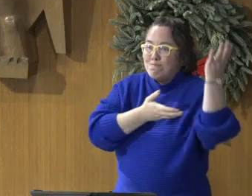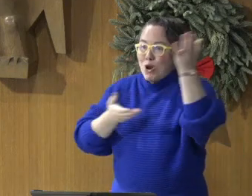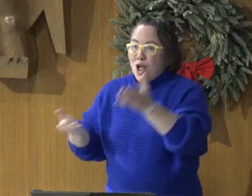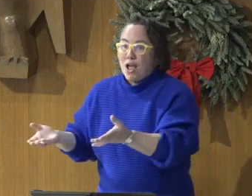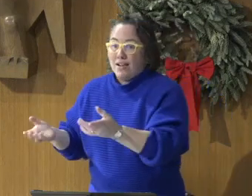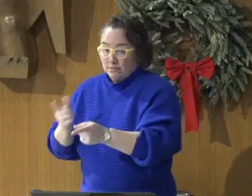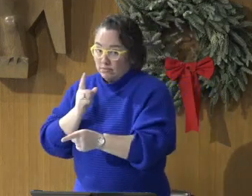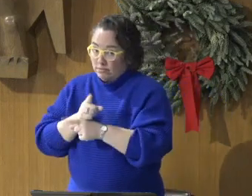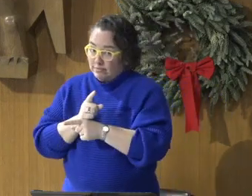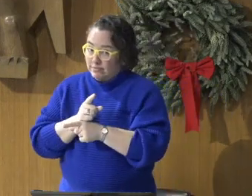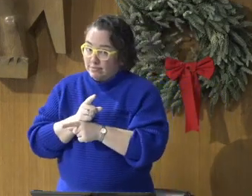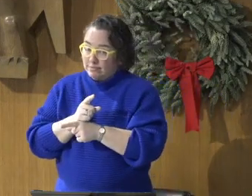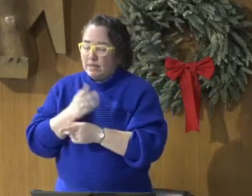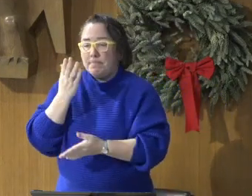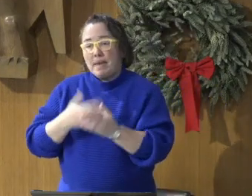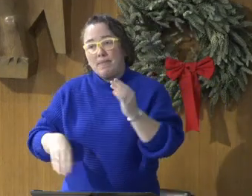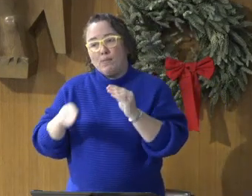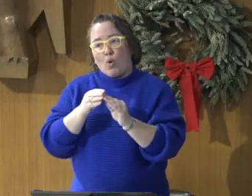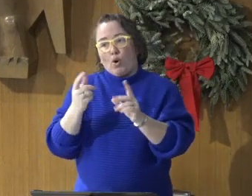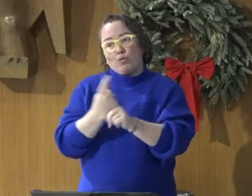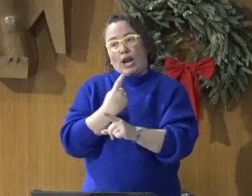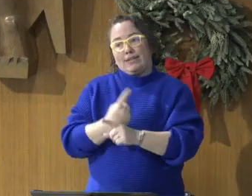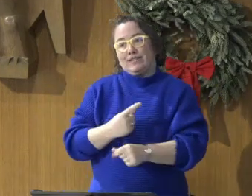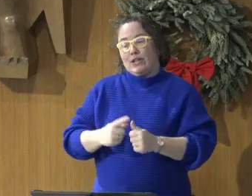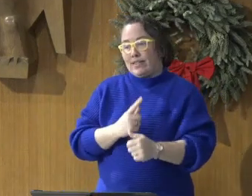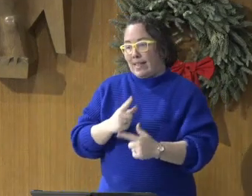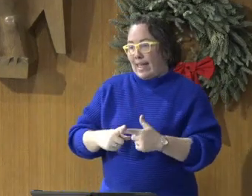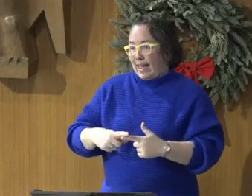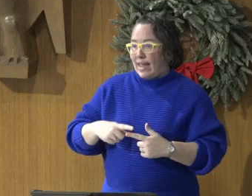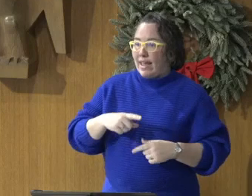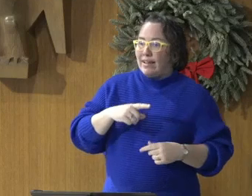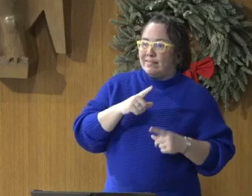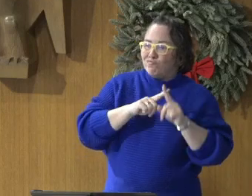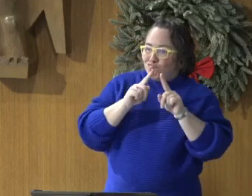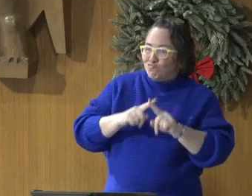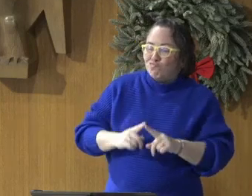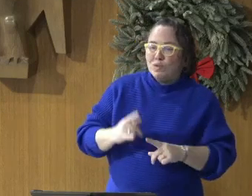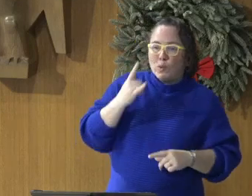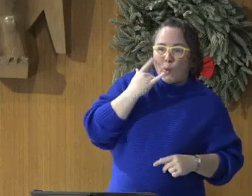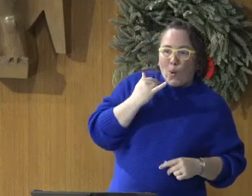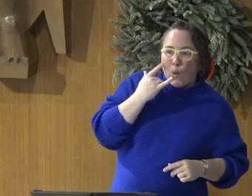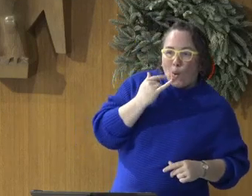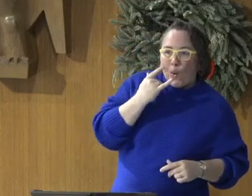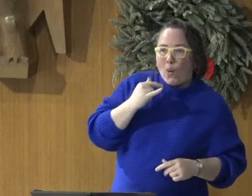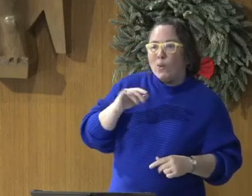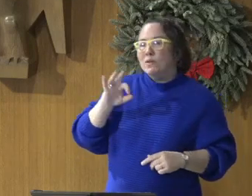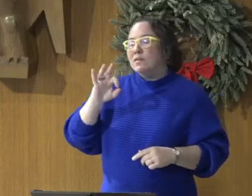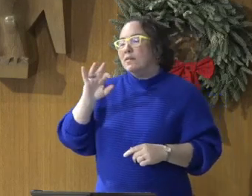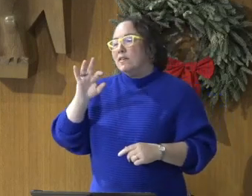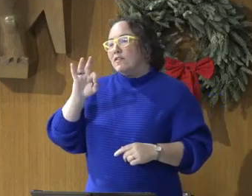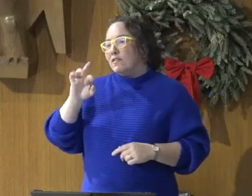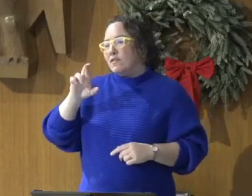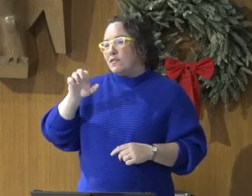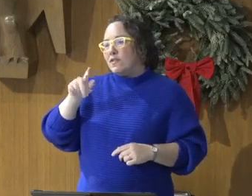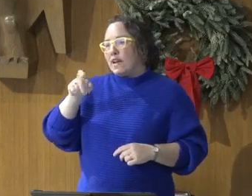than gold and frankincense and myrrh. The wise women really knew what they were doing.